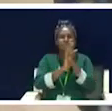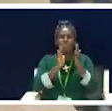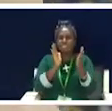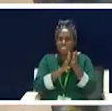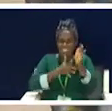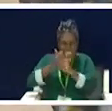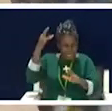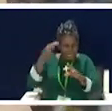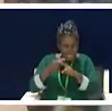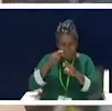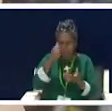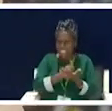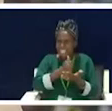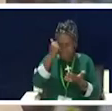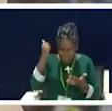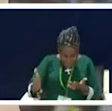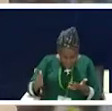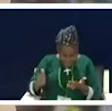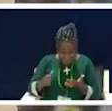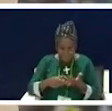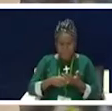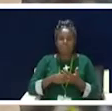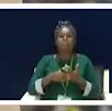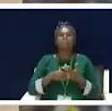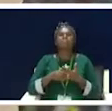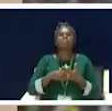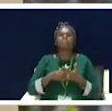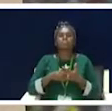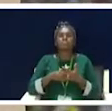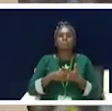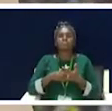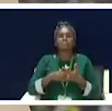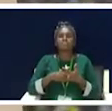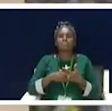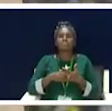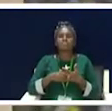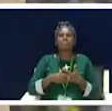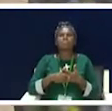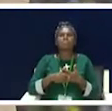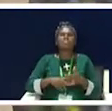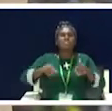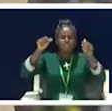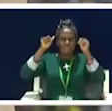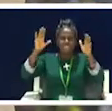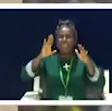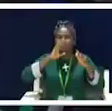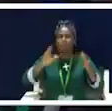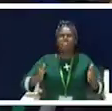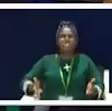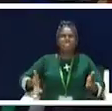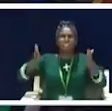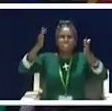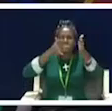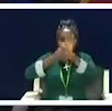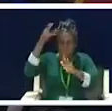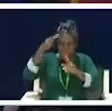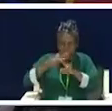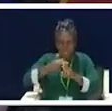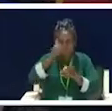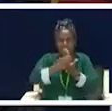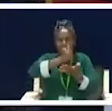of Jesus. Let your name echo like a thunder. Father, be exalted in the name of